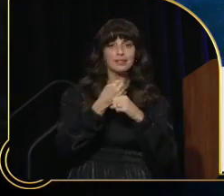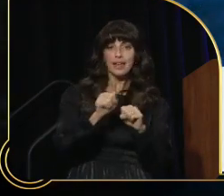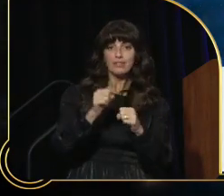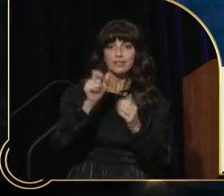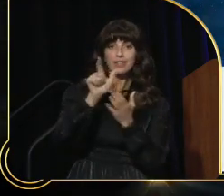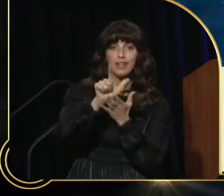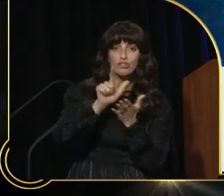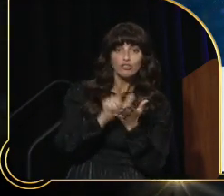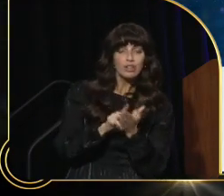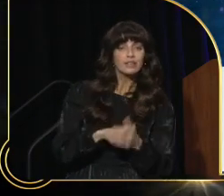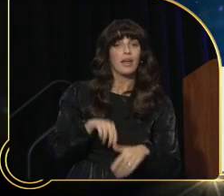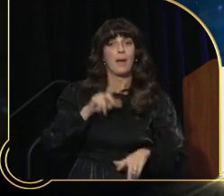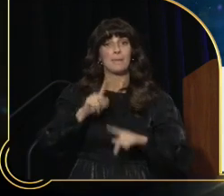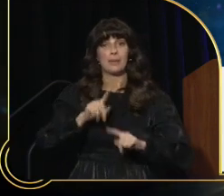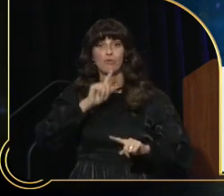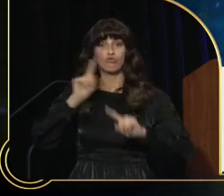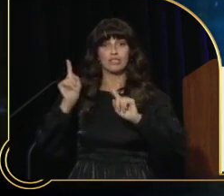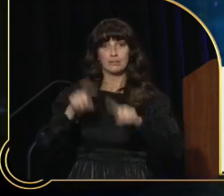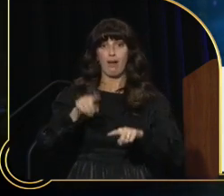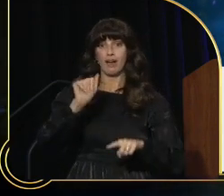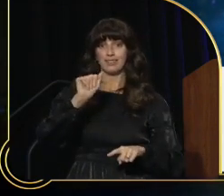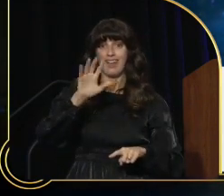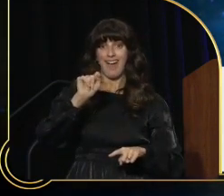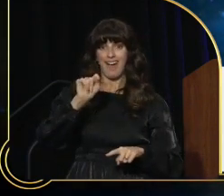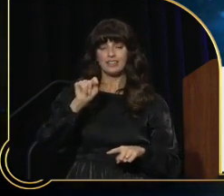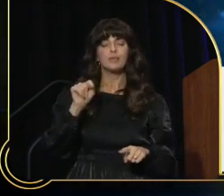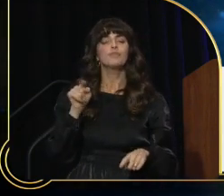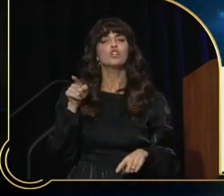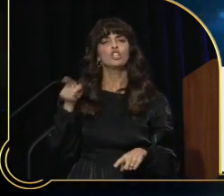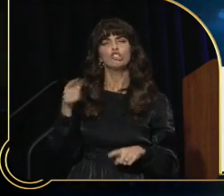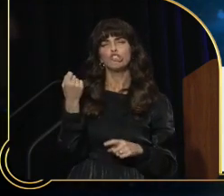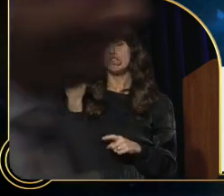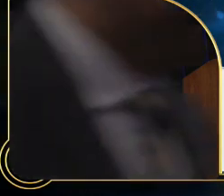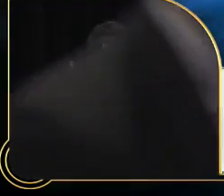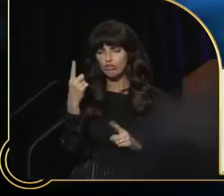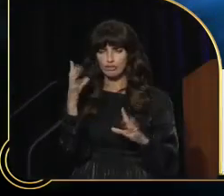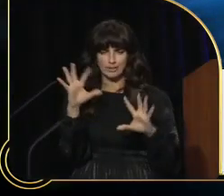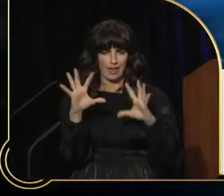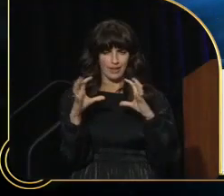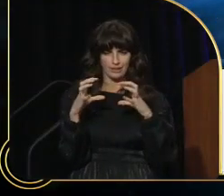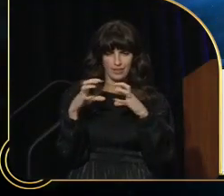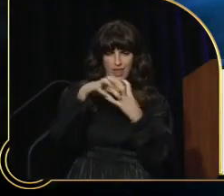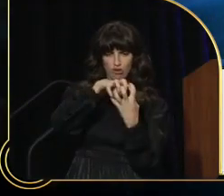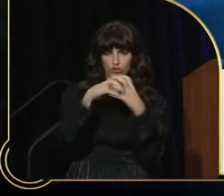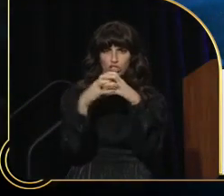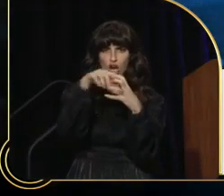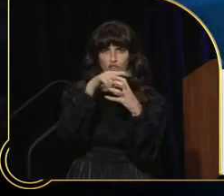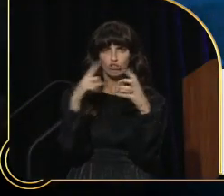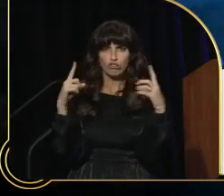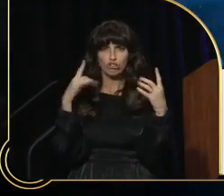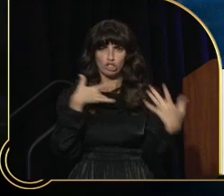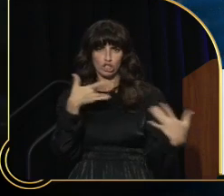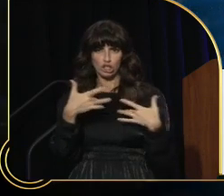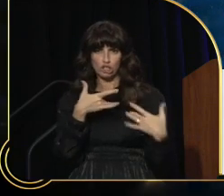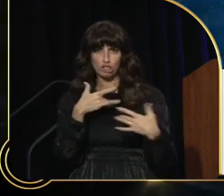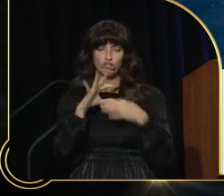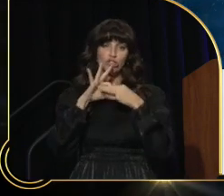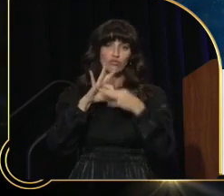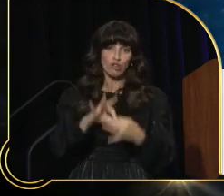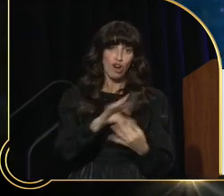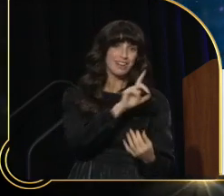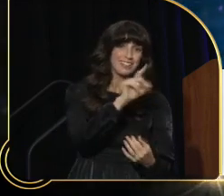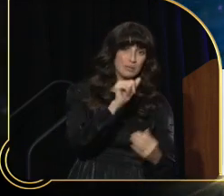the People's Response Act, she understands the intersectional concerns of racial equity and